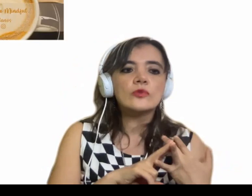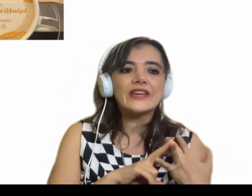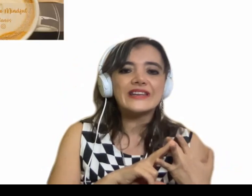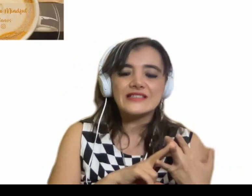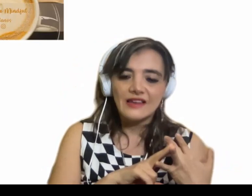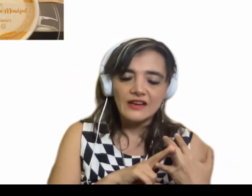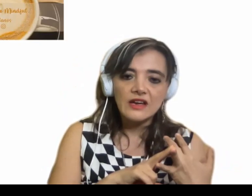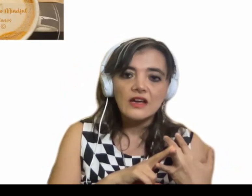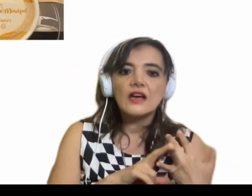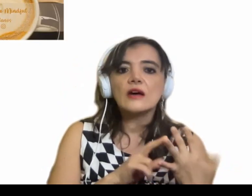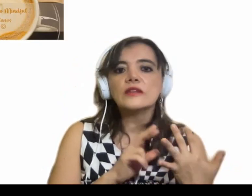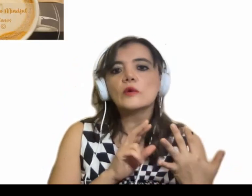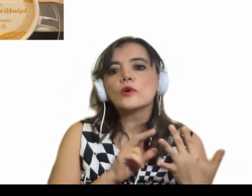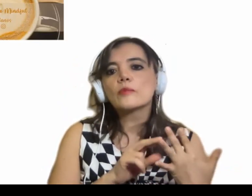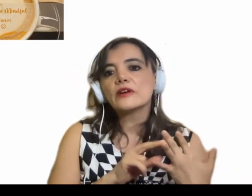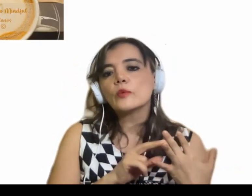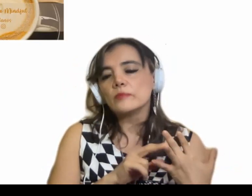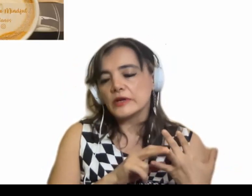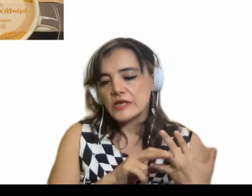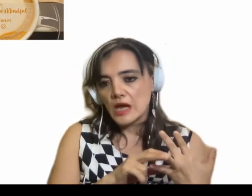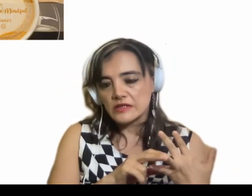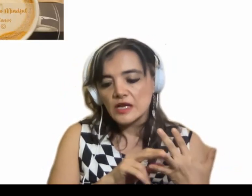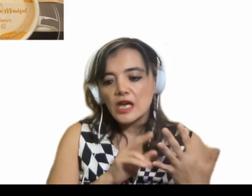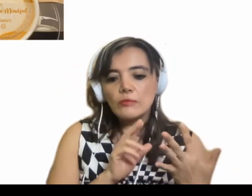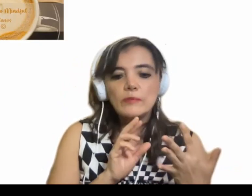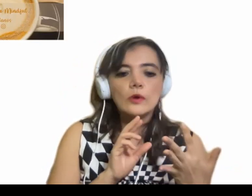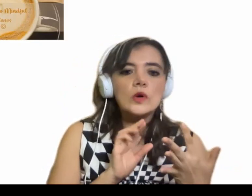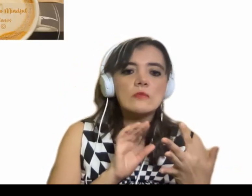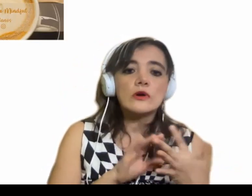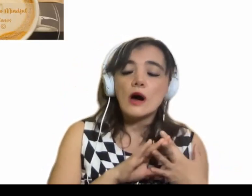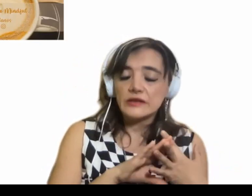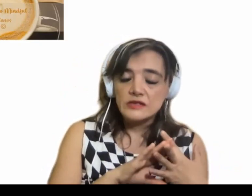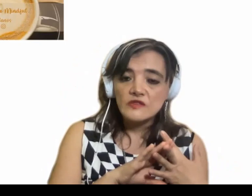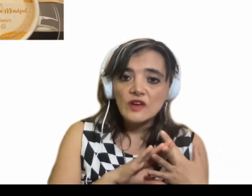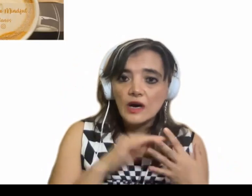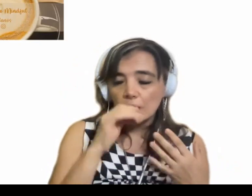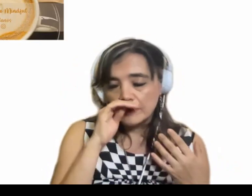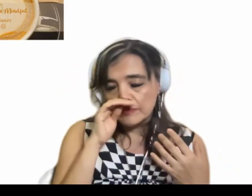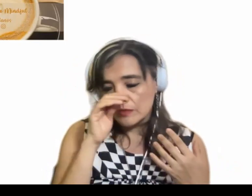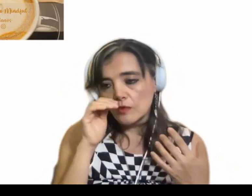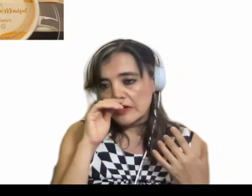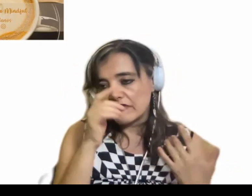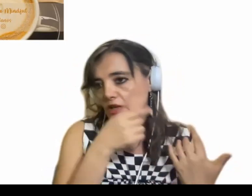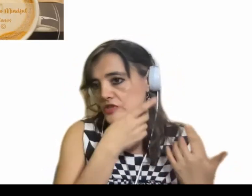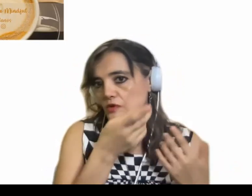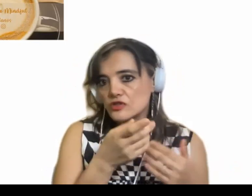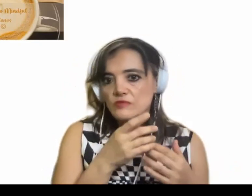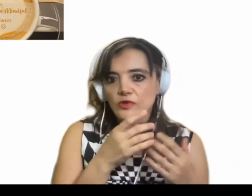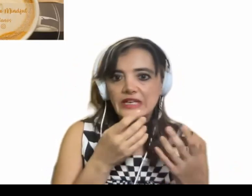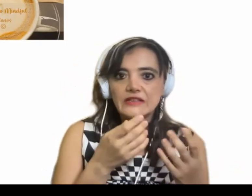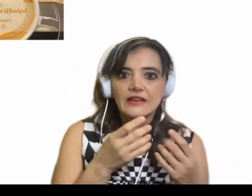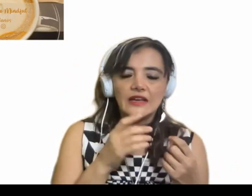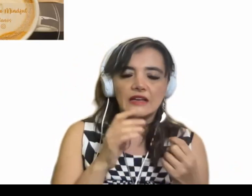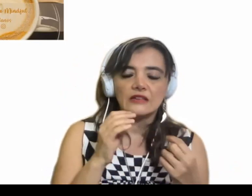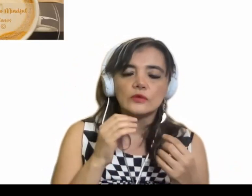People who are more kinesthetic, they work better with body scans. People who are more auditive are people who can follow instructions